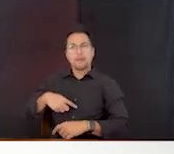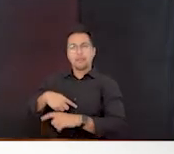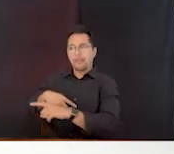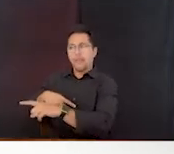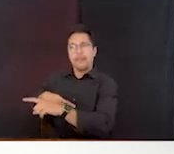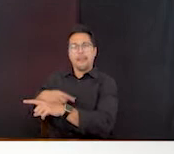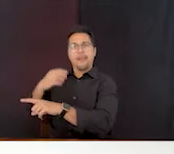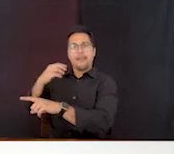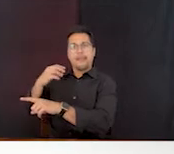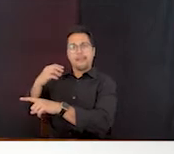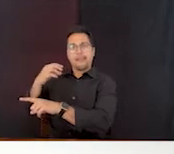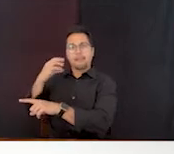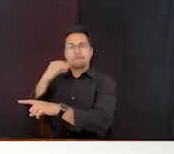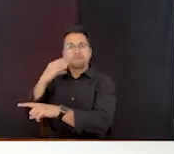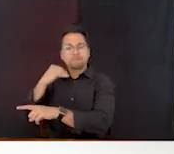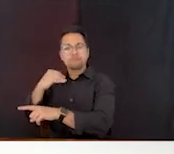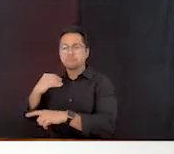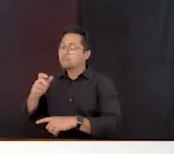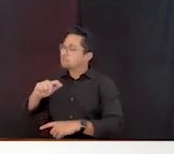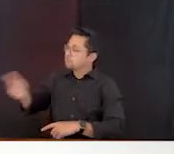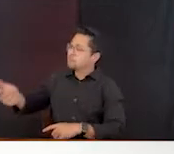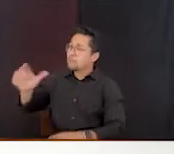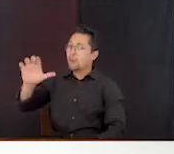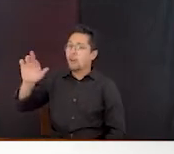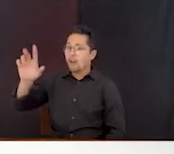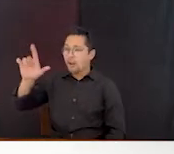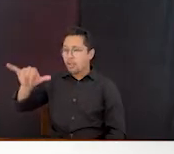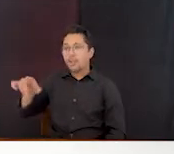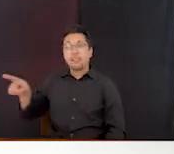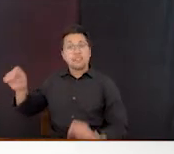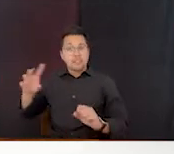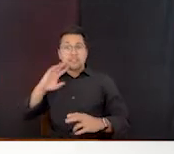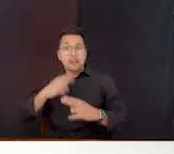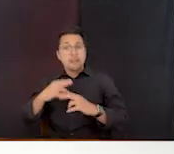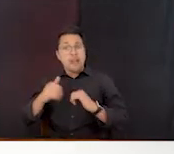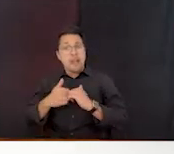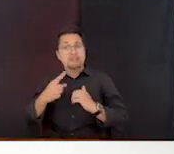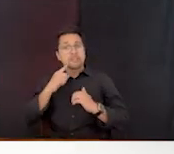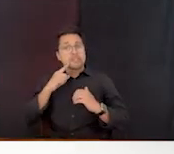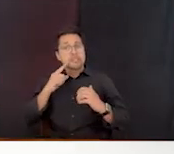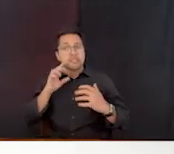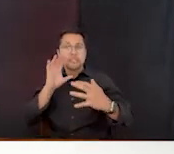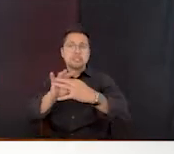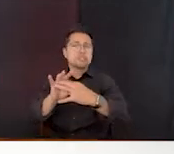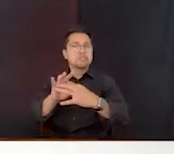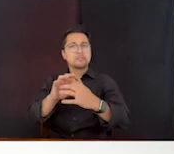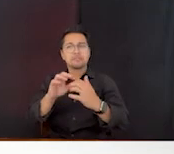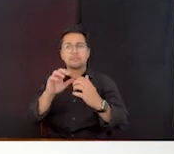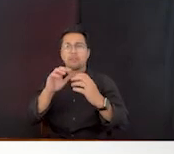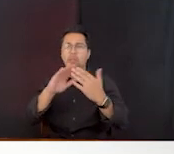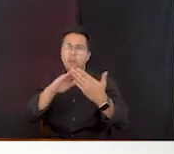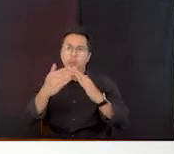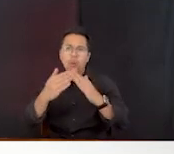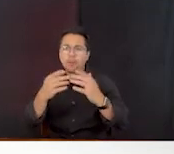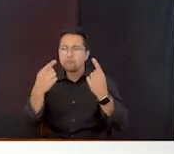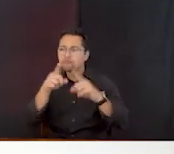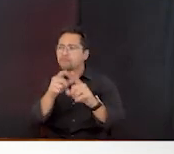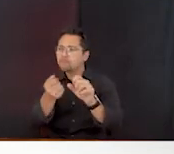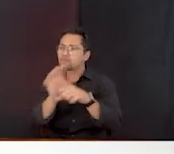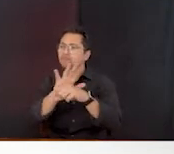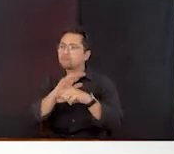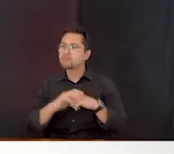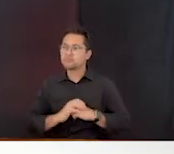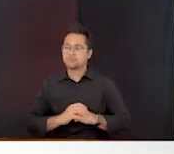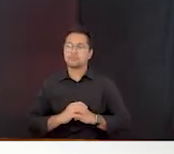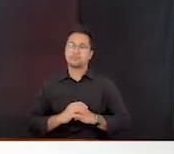And I'm going to start asking our panelists some questions about how they dealt with the pandemic and some themes we found in their